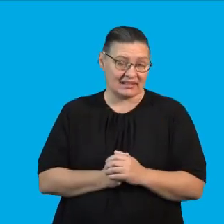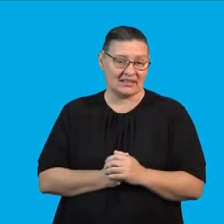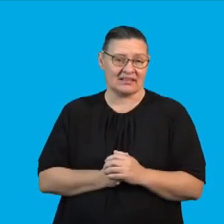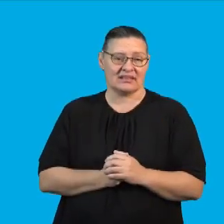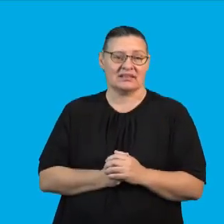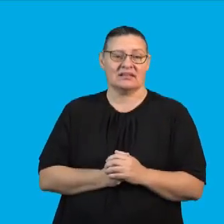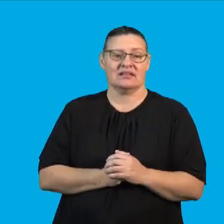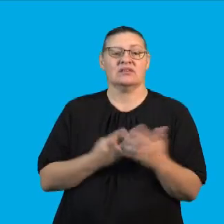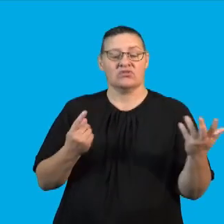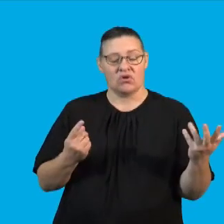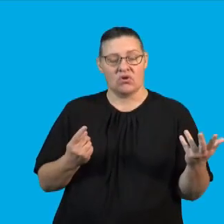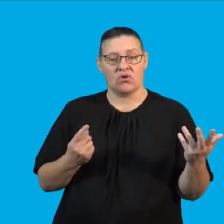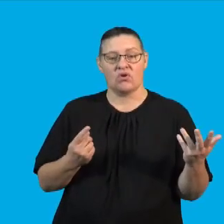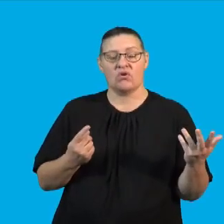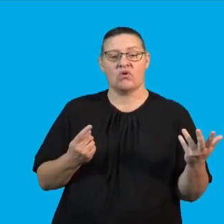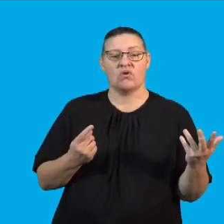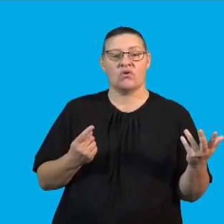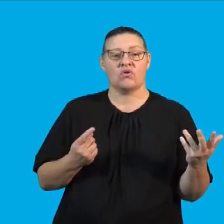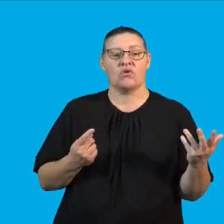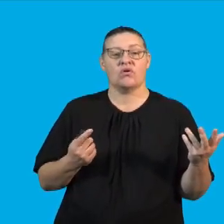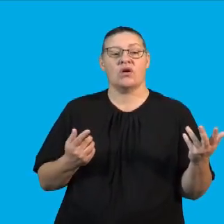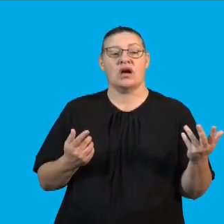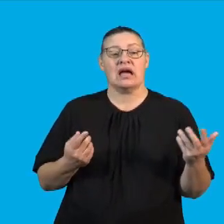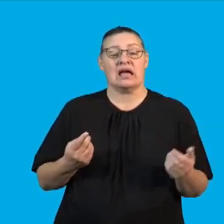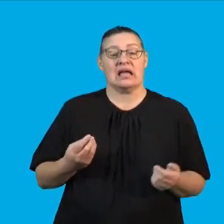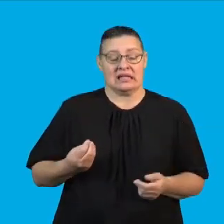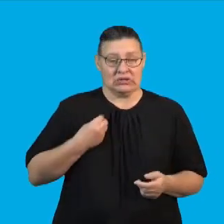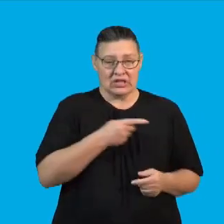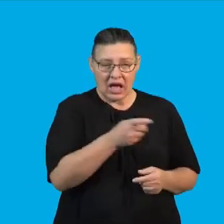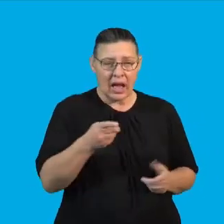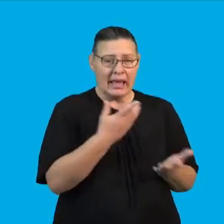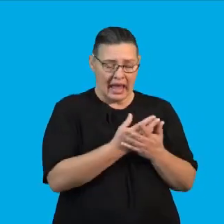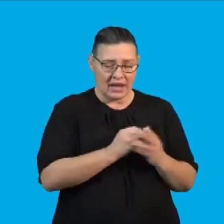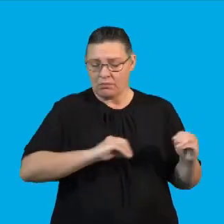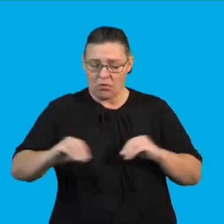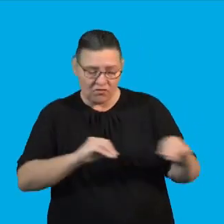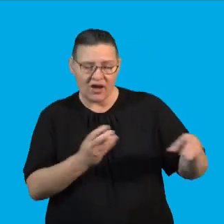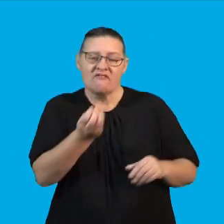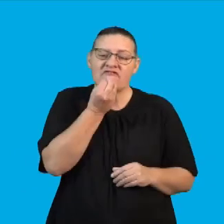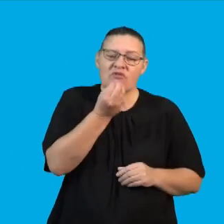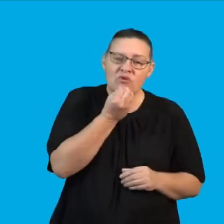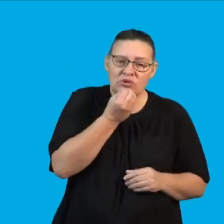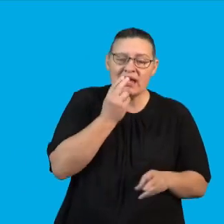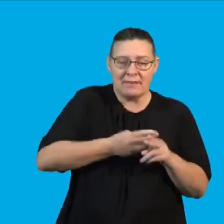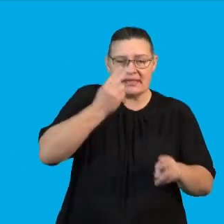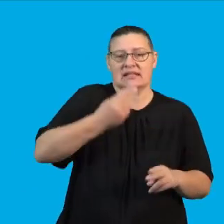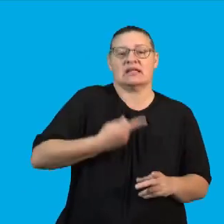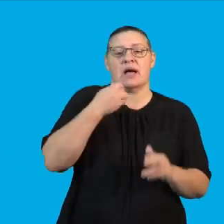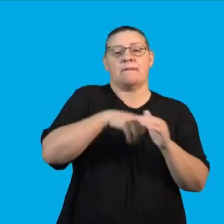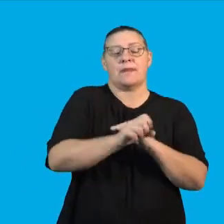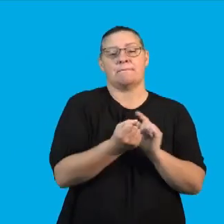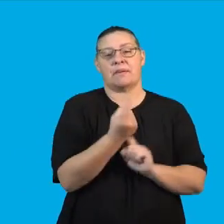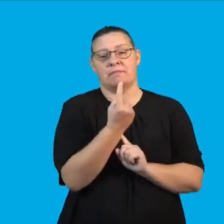unsafe, and so the environment must be unsafe. Young must be able to move and